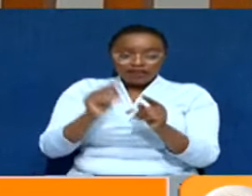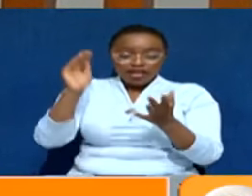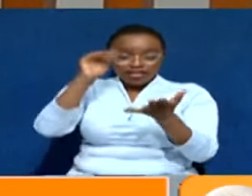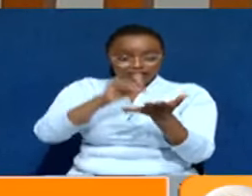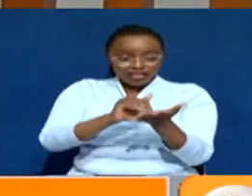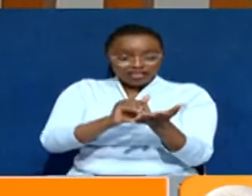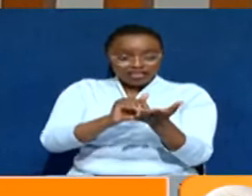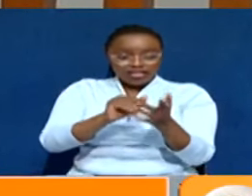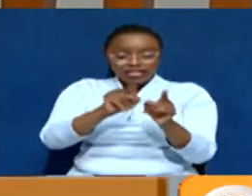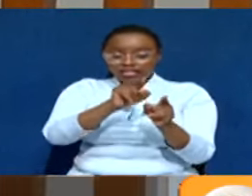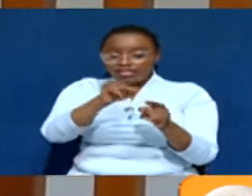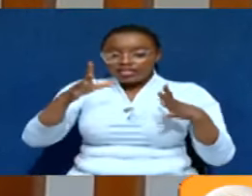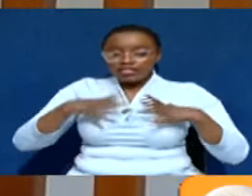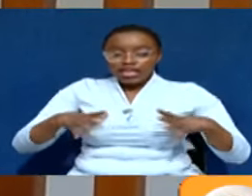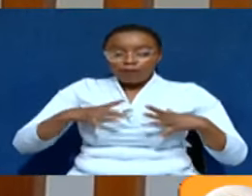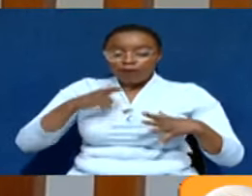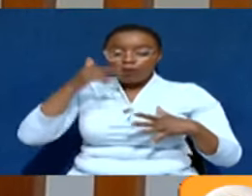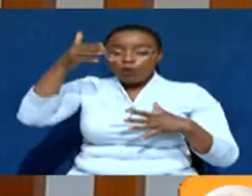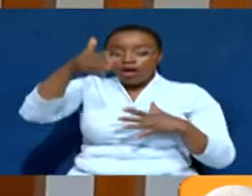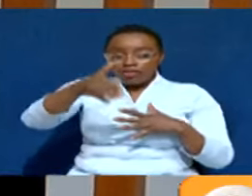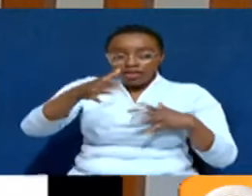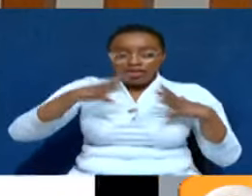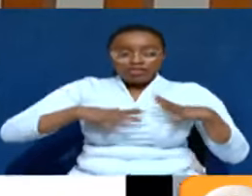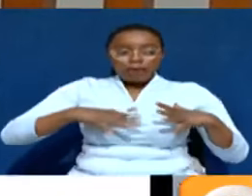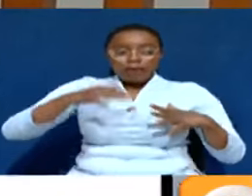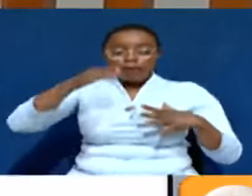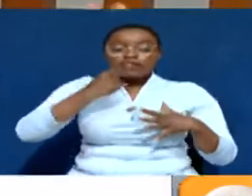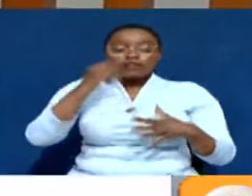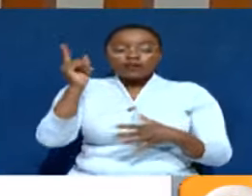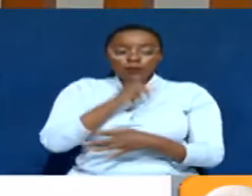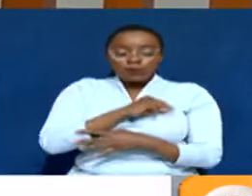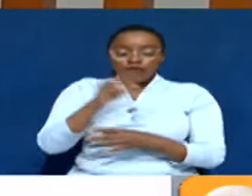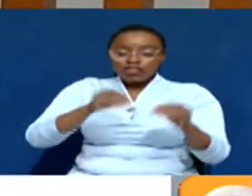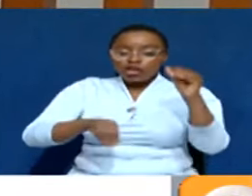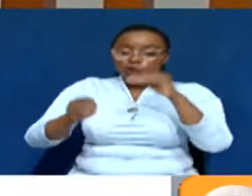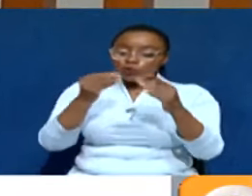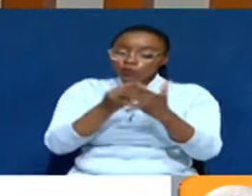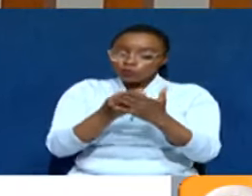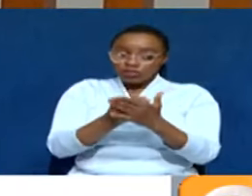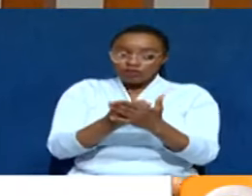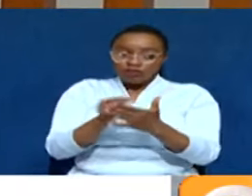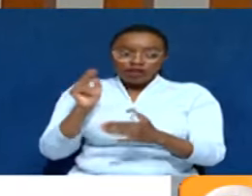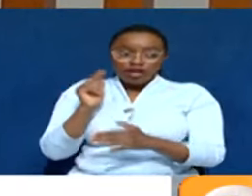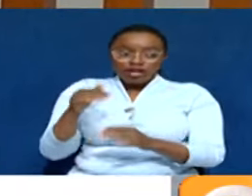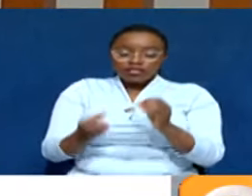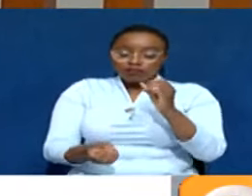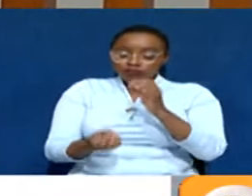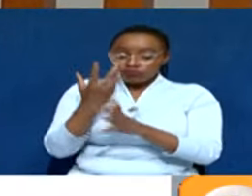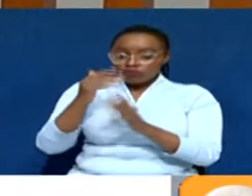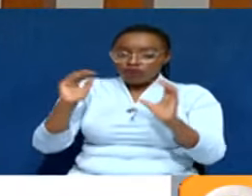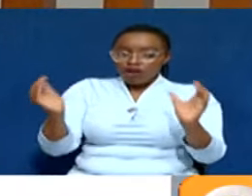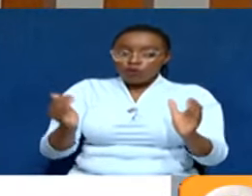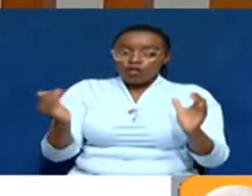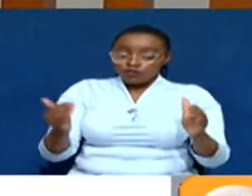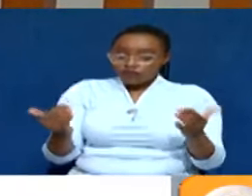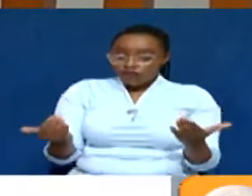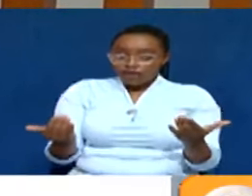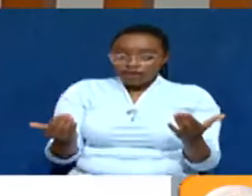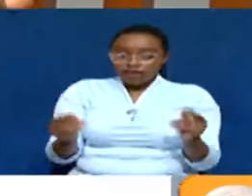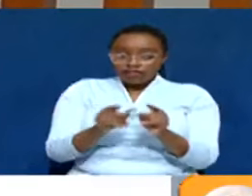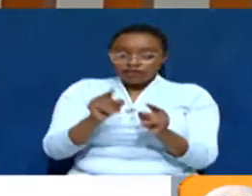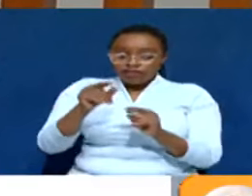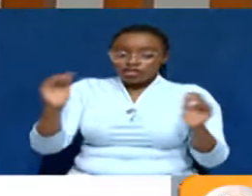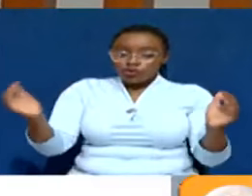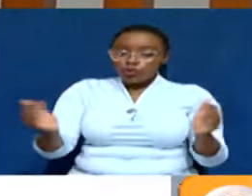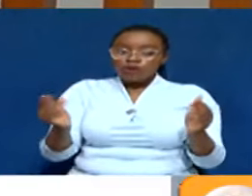Again, these people that are still there, wale watu wako pale, nimekuambia wao uchanga. We can form a welfare. Mm-hmm. And kwa